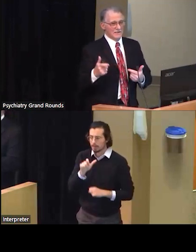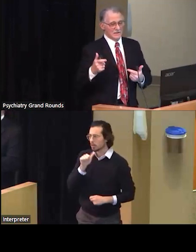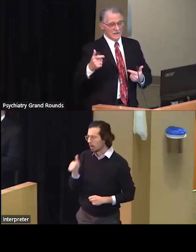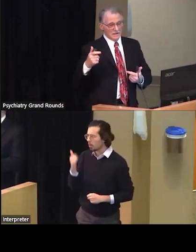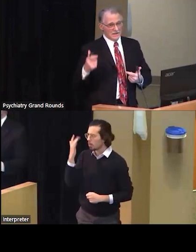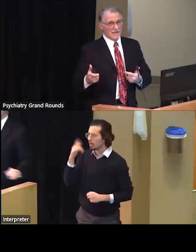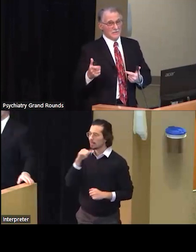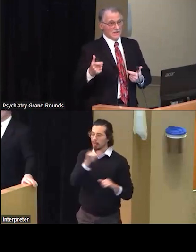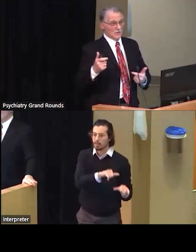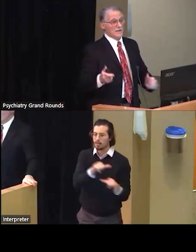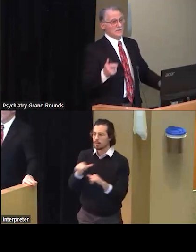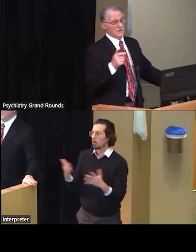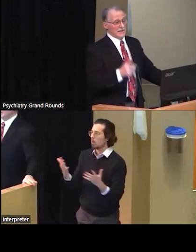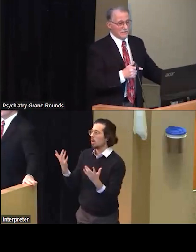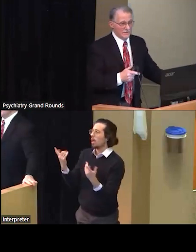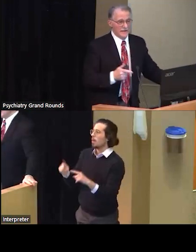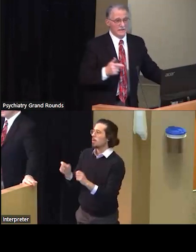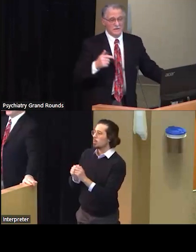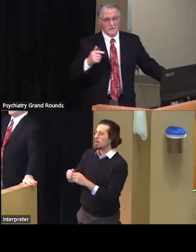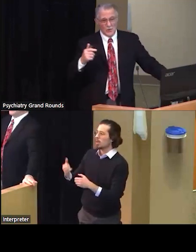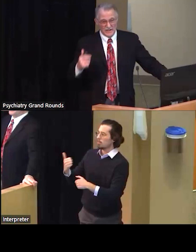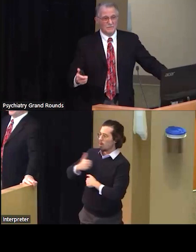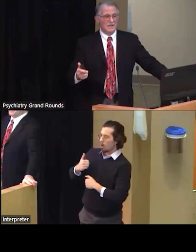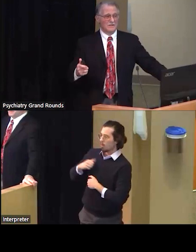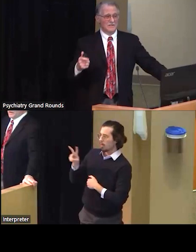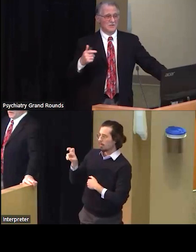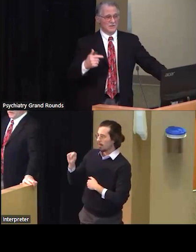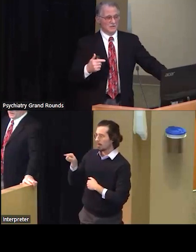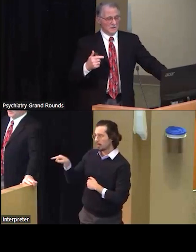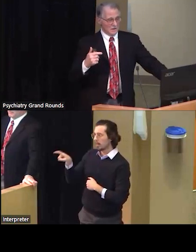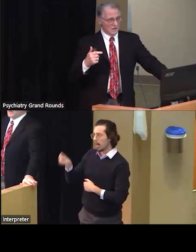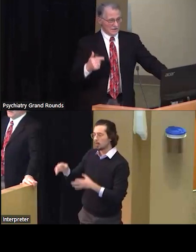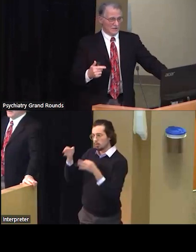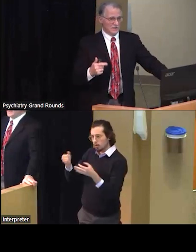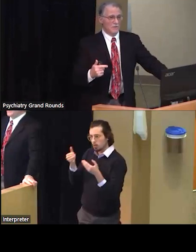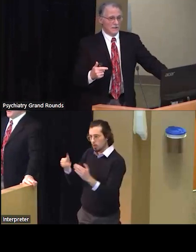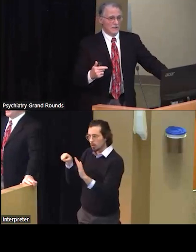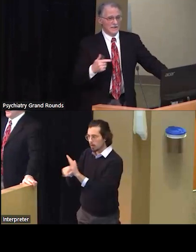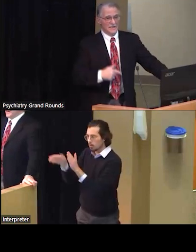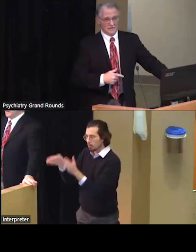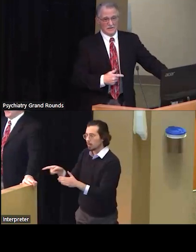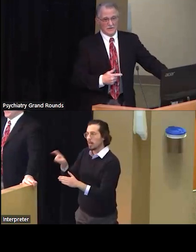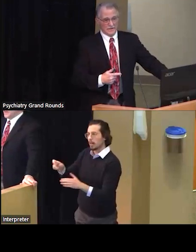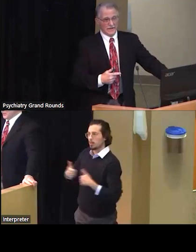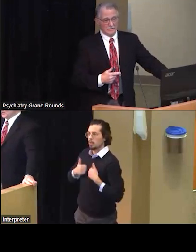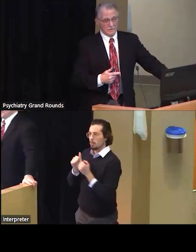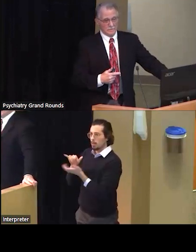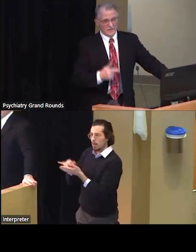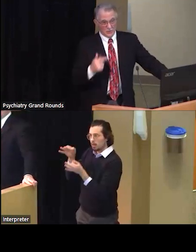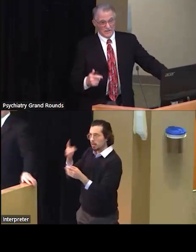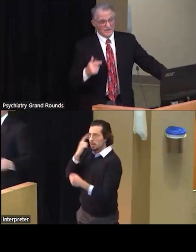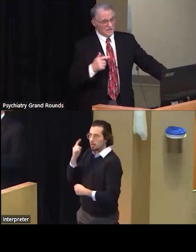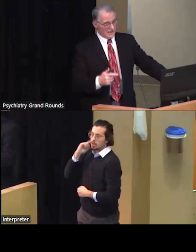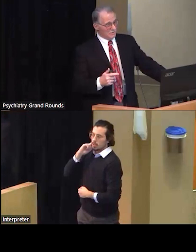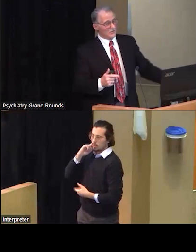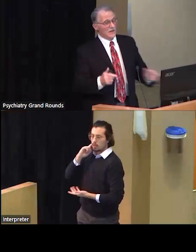it's not the same as what happens with a combat vet who has to make the decision to kill somebody and then has to live with that.